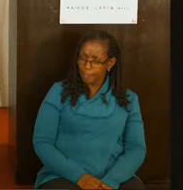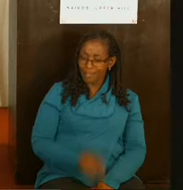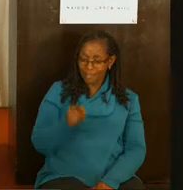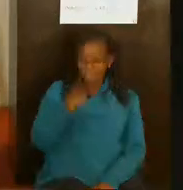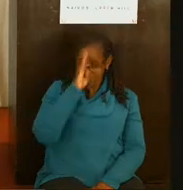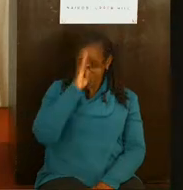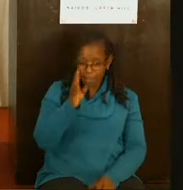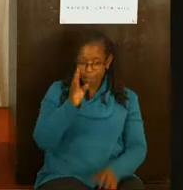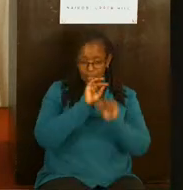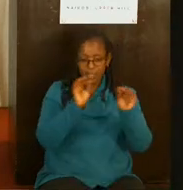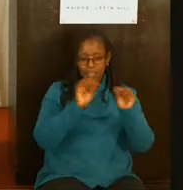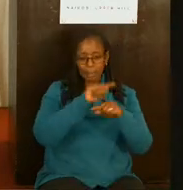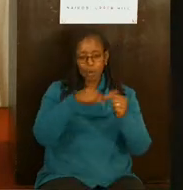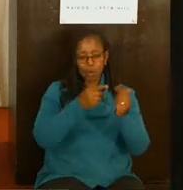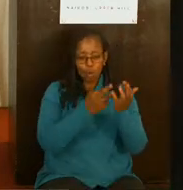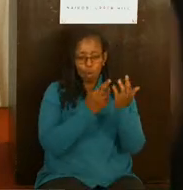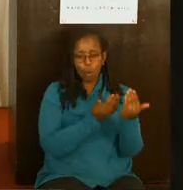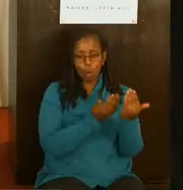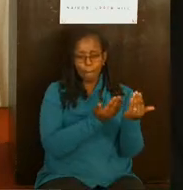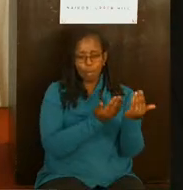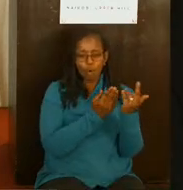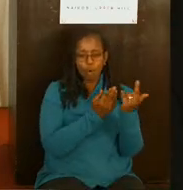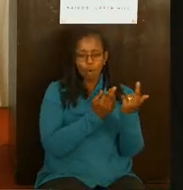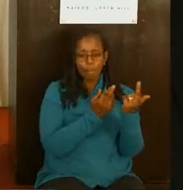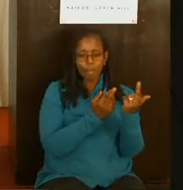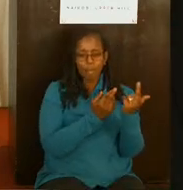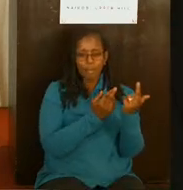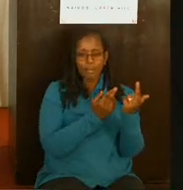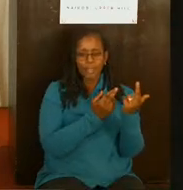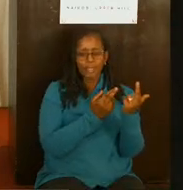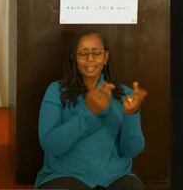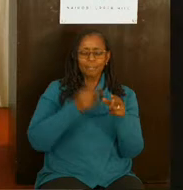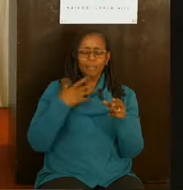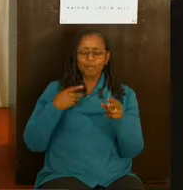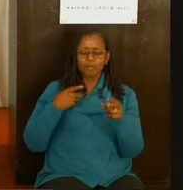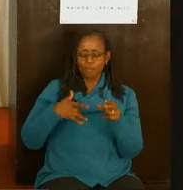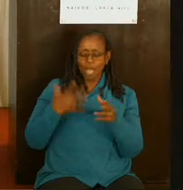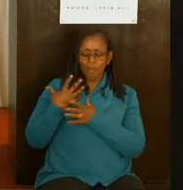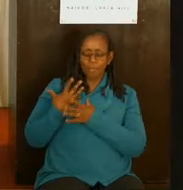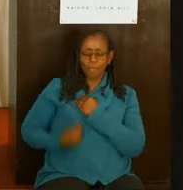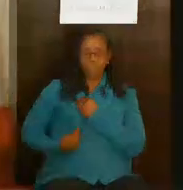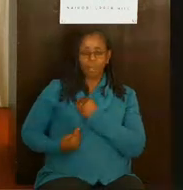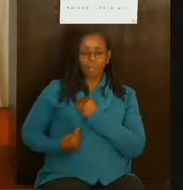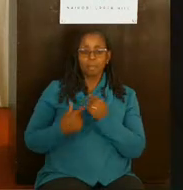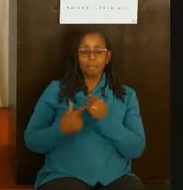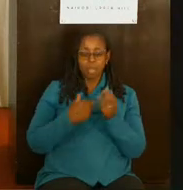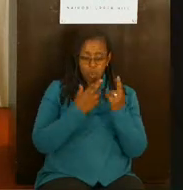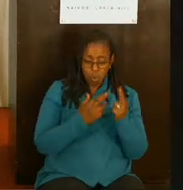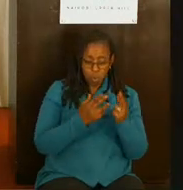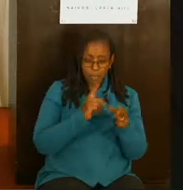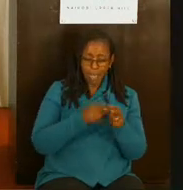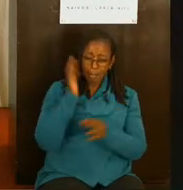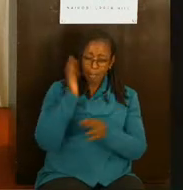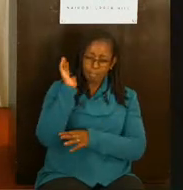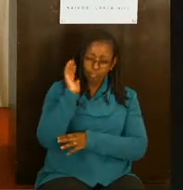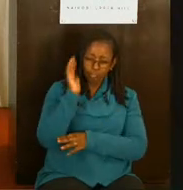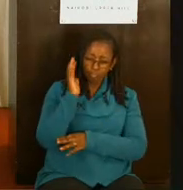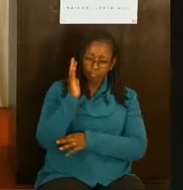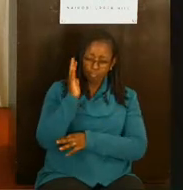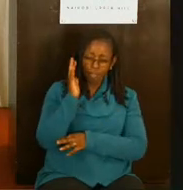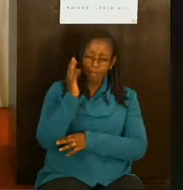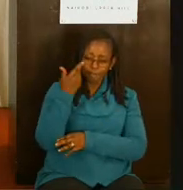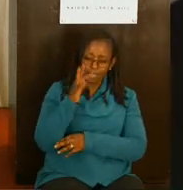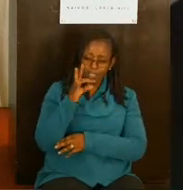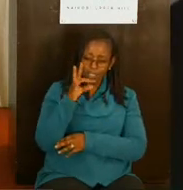I'm going to be teaching about hope in a in an environment of Despair and I'm hoping that by the time I finish my 30-minute